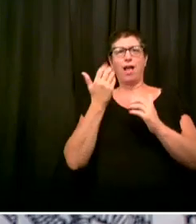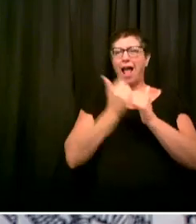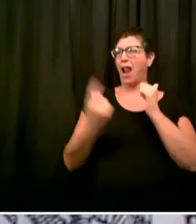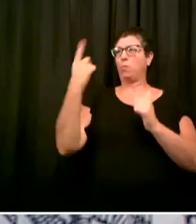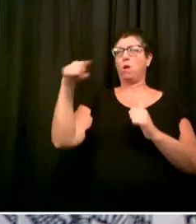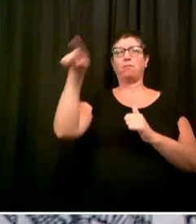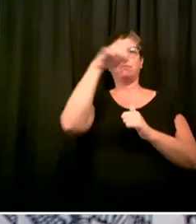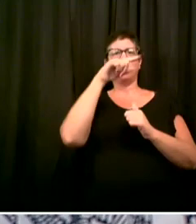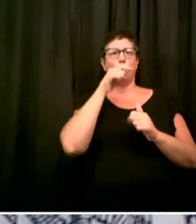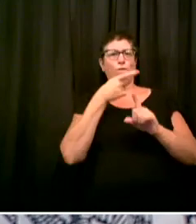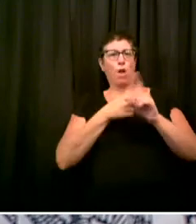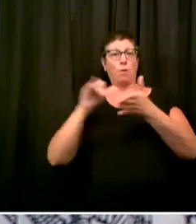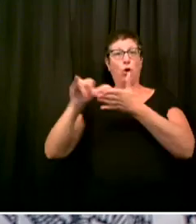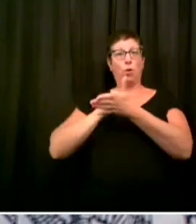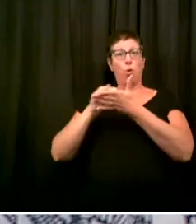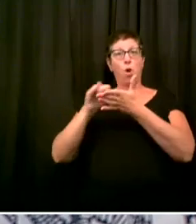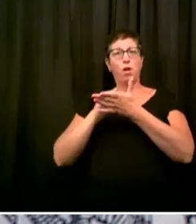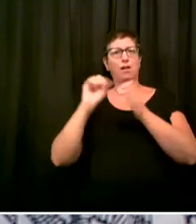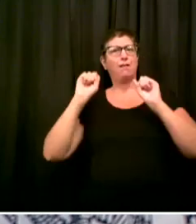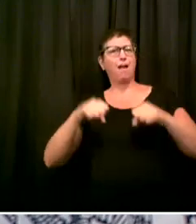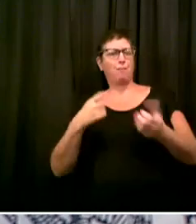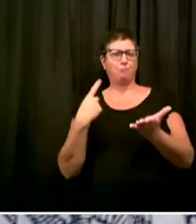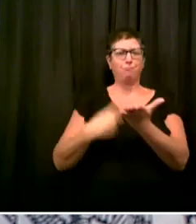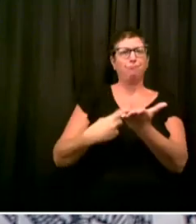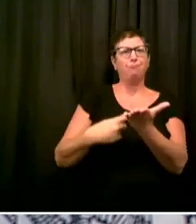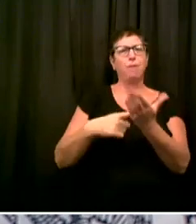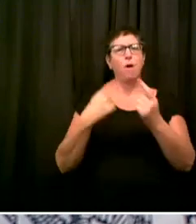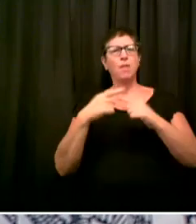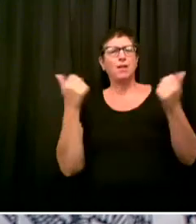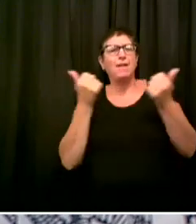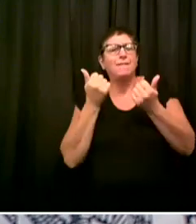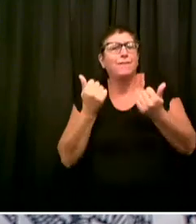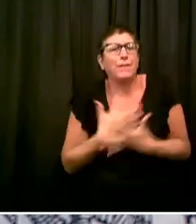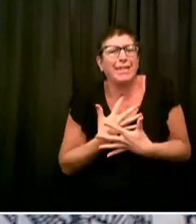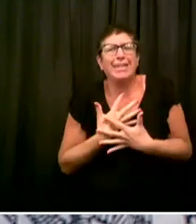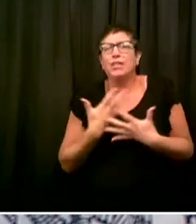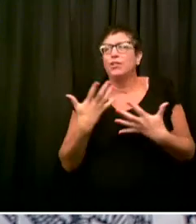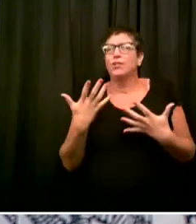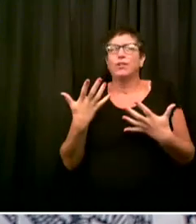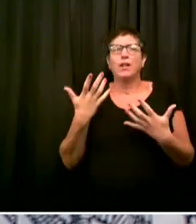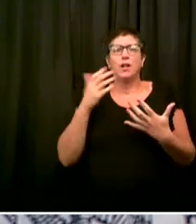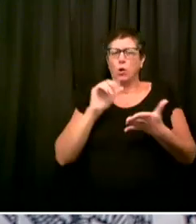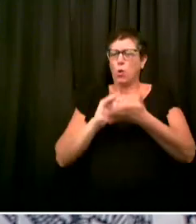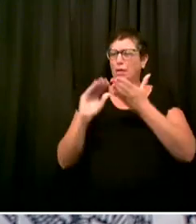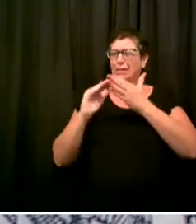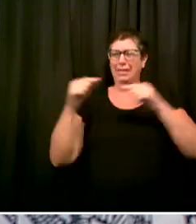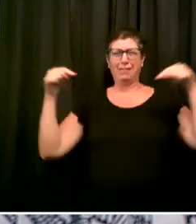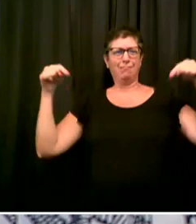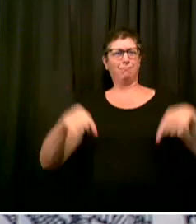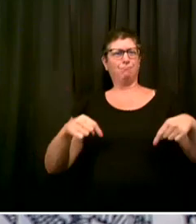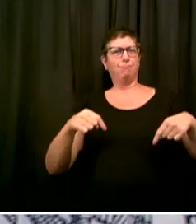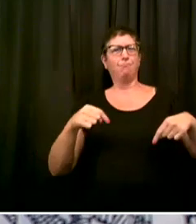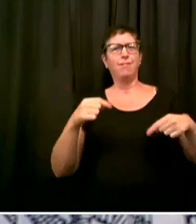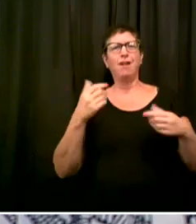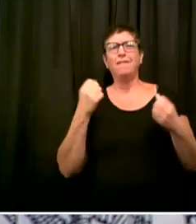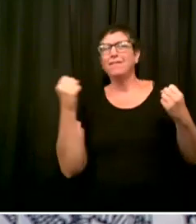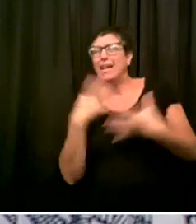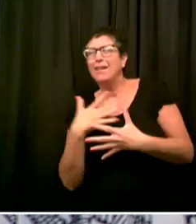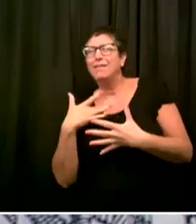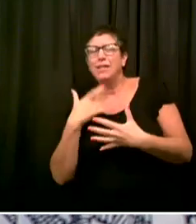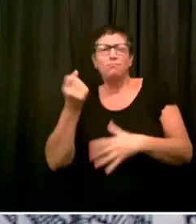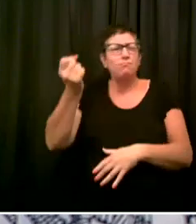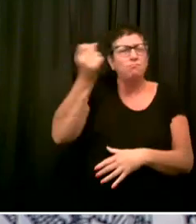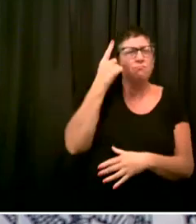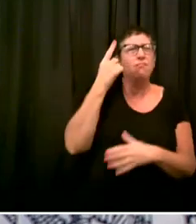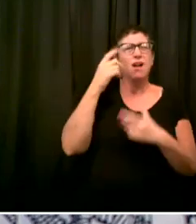about these fears about the future of New York City. I don't mind having fear, I don't mind having questions, but if you don't think New York City is coming back,